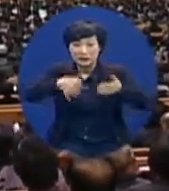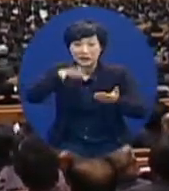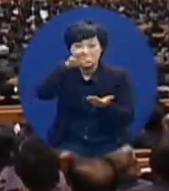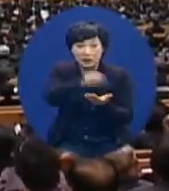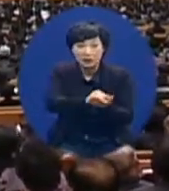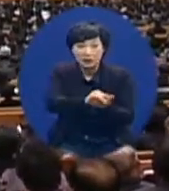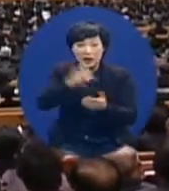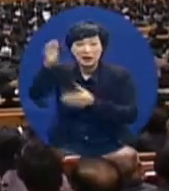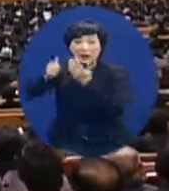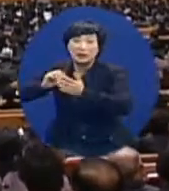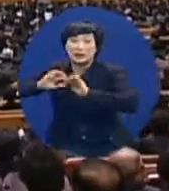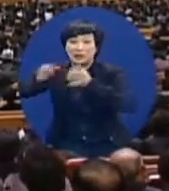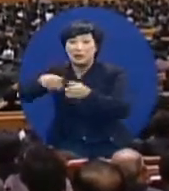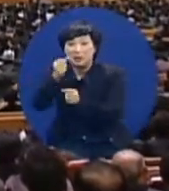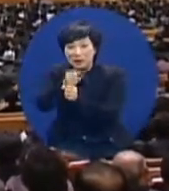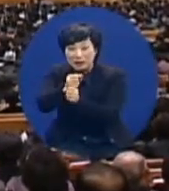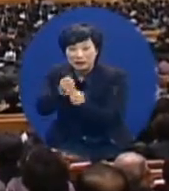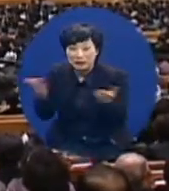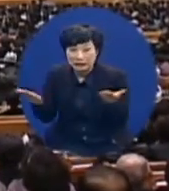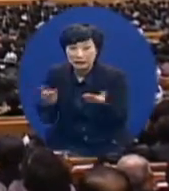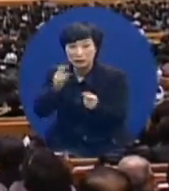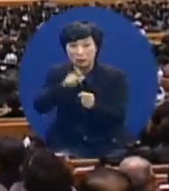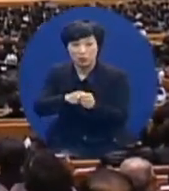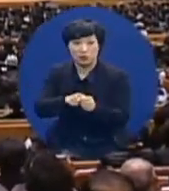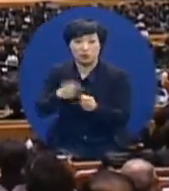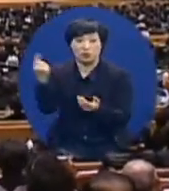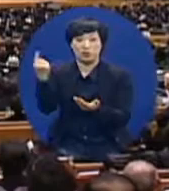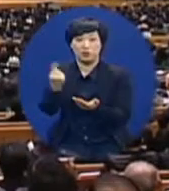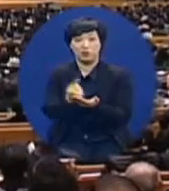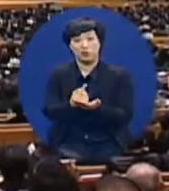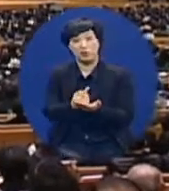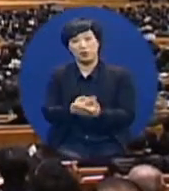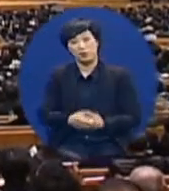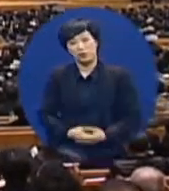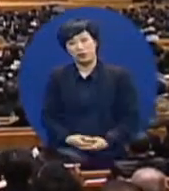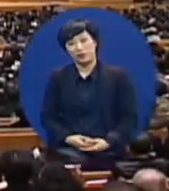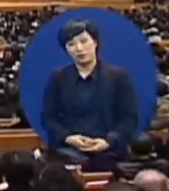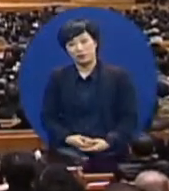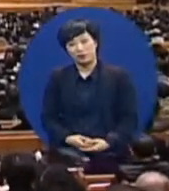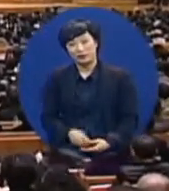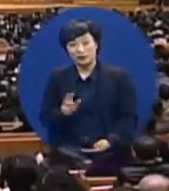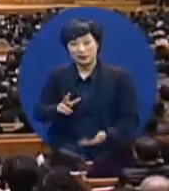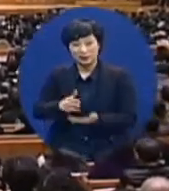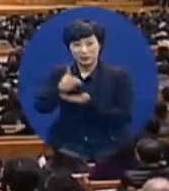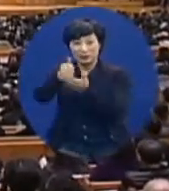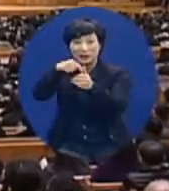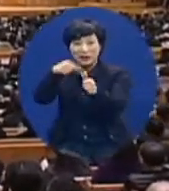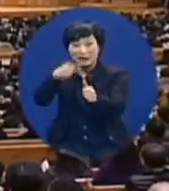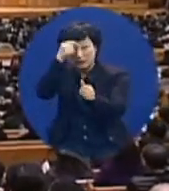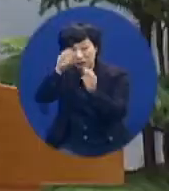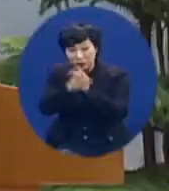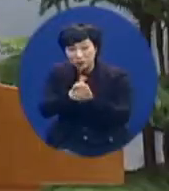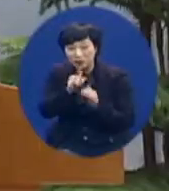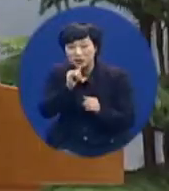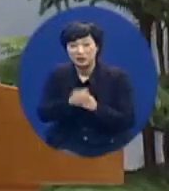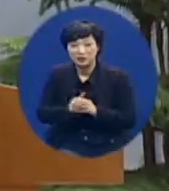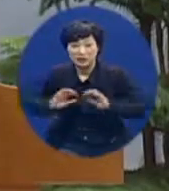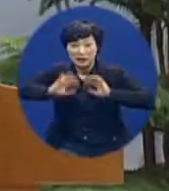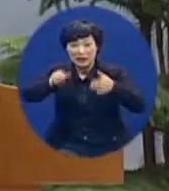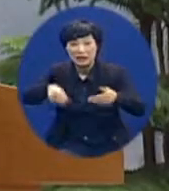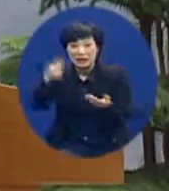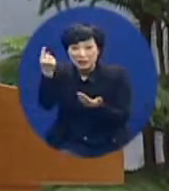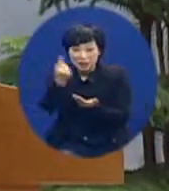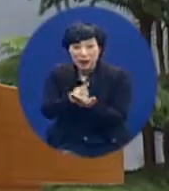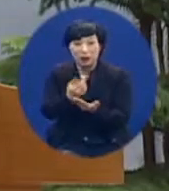nation of God. Therefore, we must pray. May your kingdom come. May